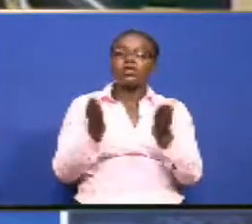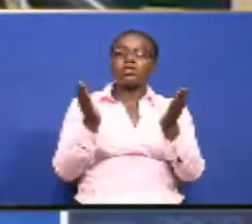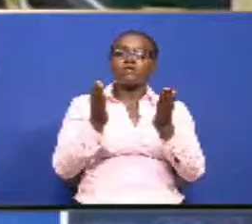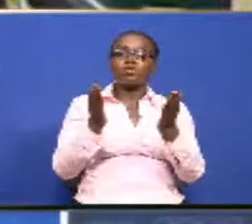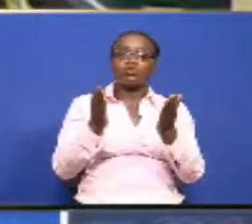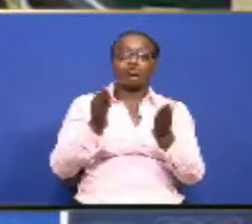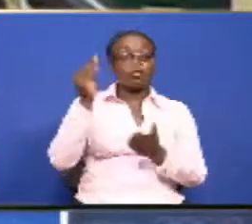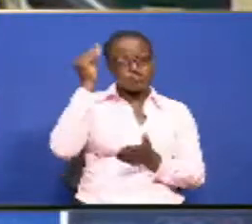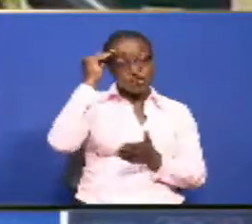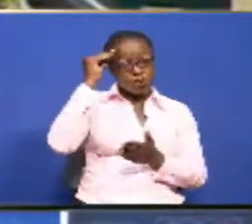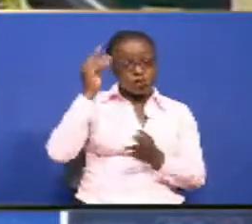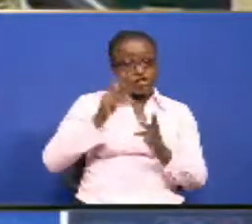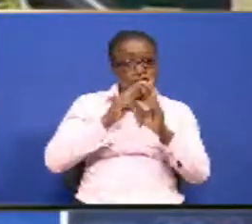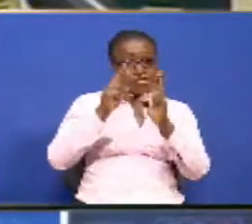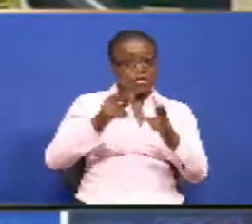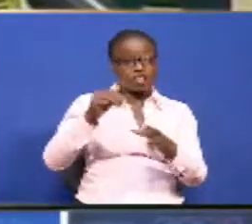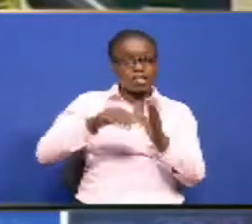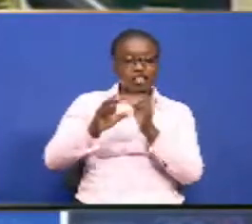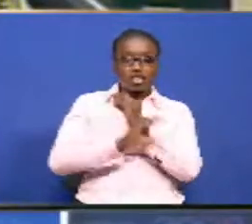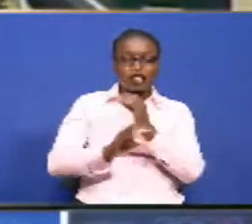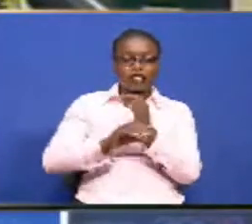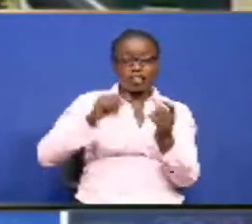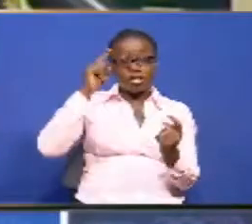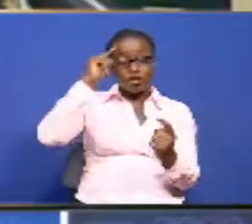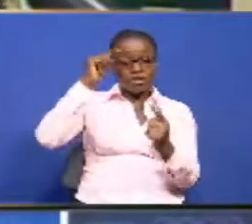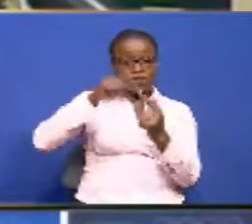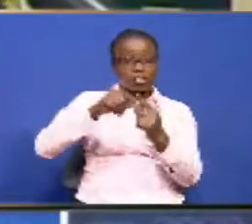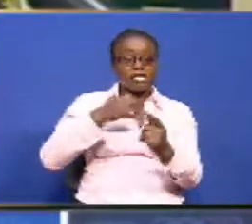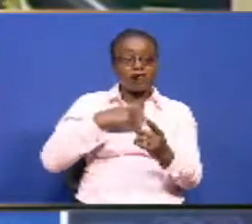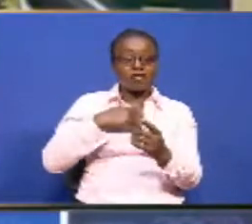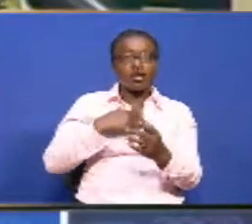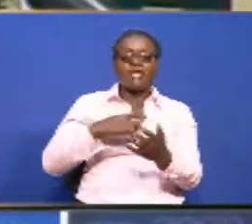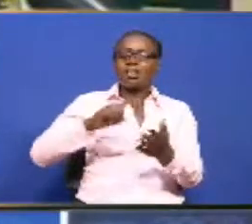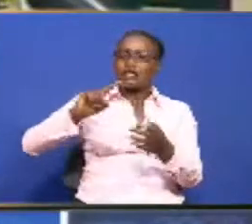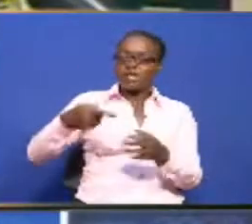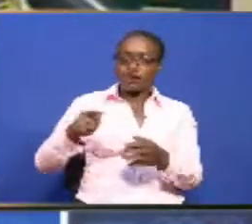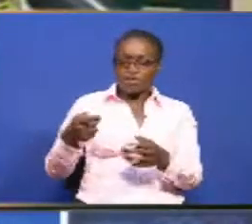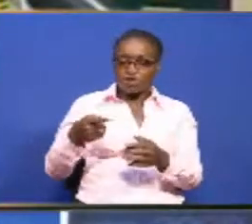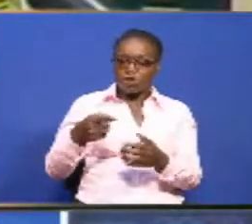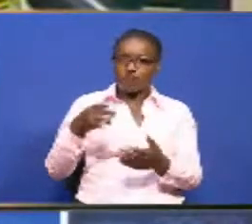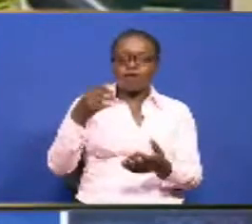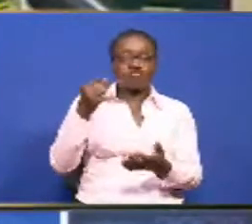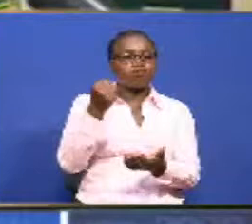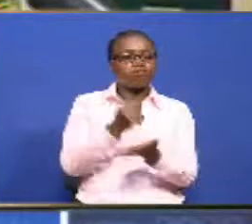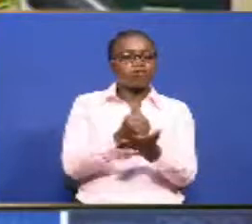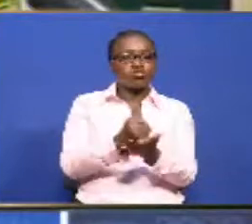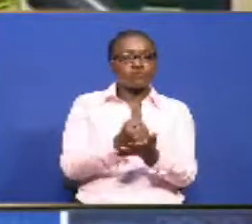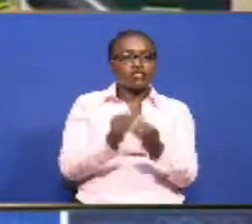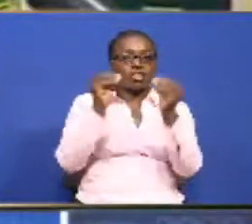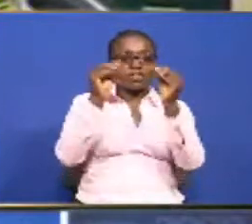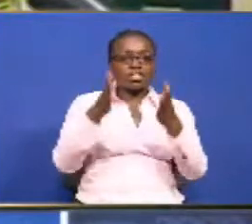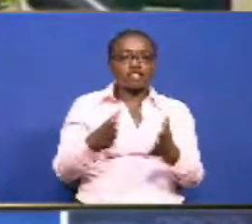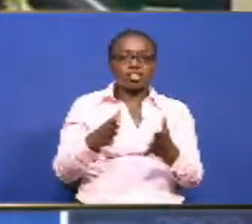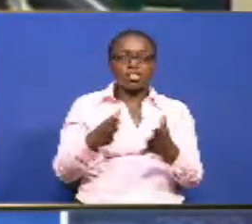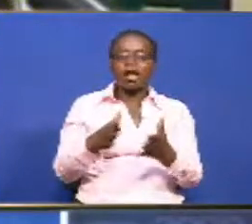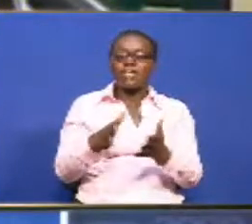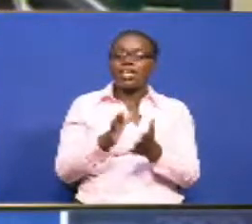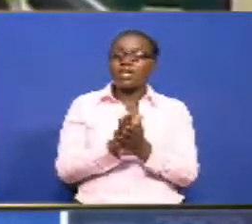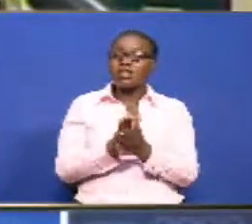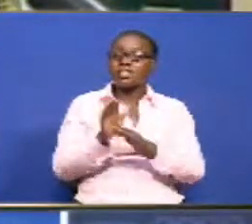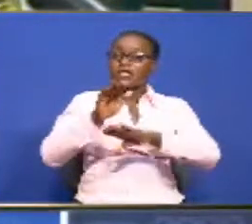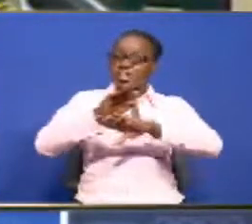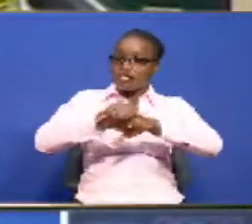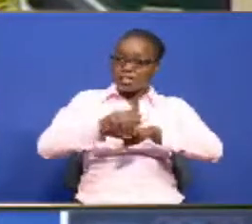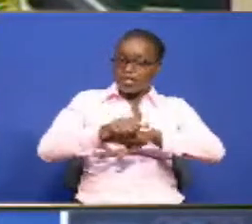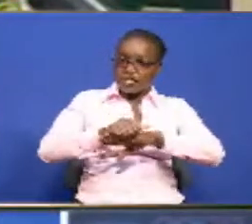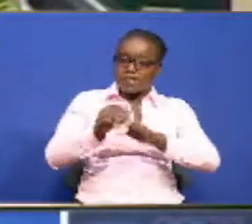country. The objective is to get thousands of unemployed teachers off the bench and into action as intern teachers,